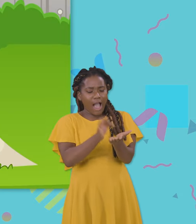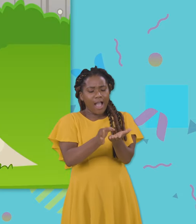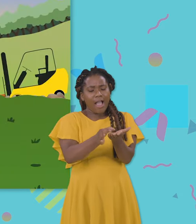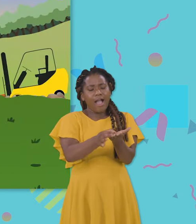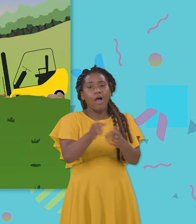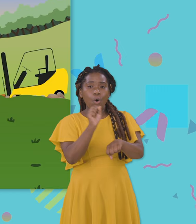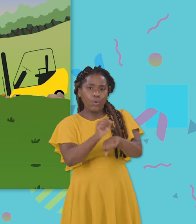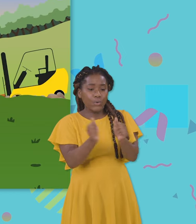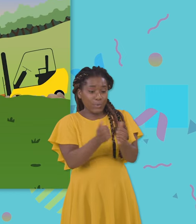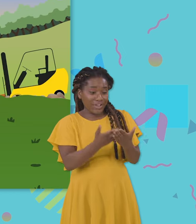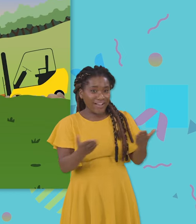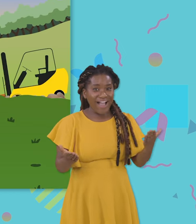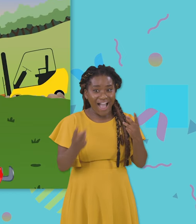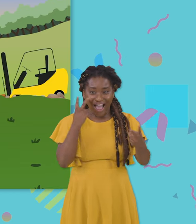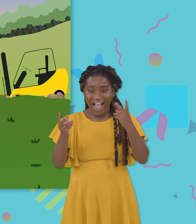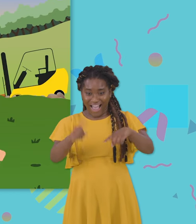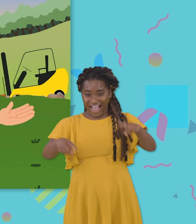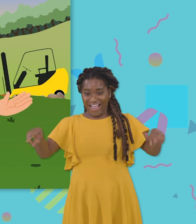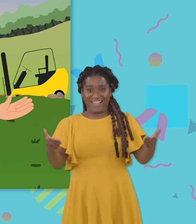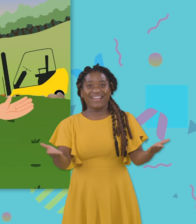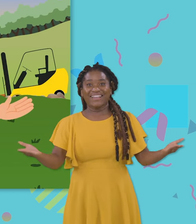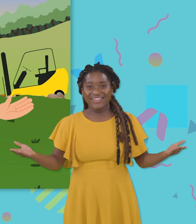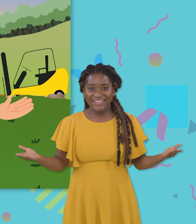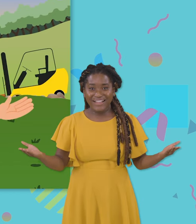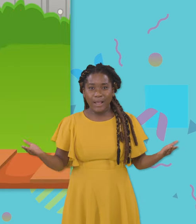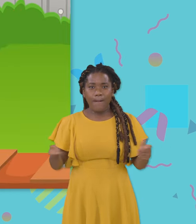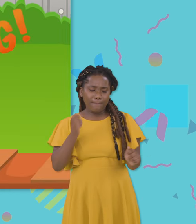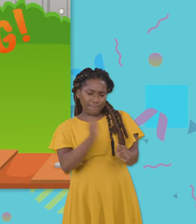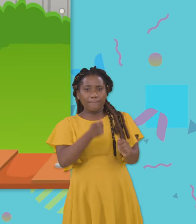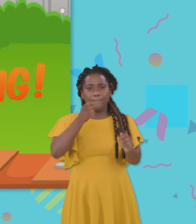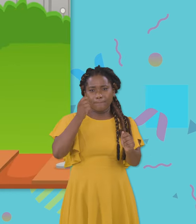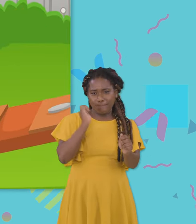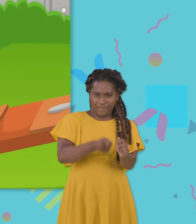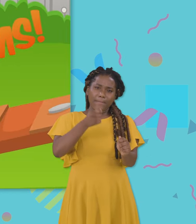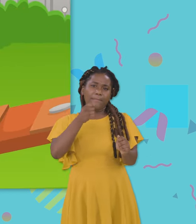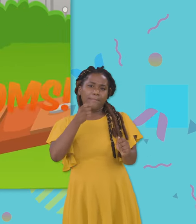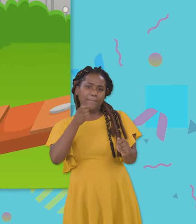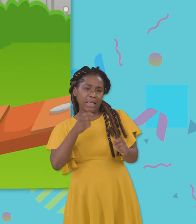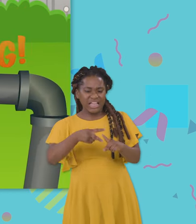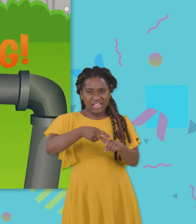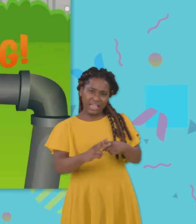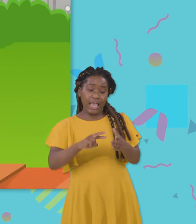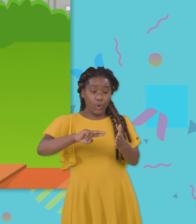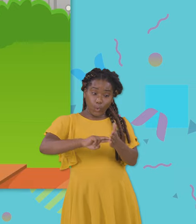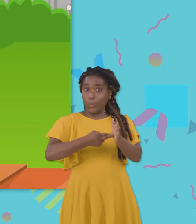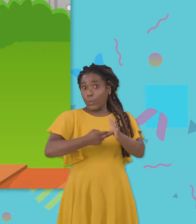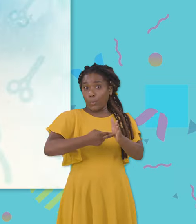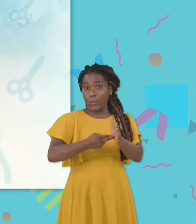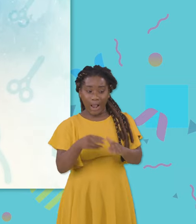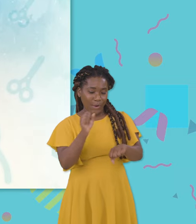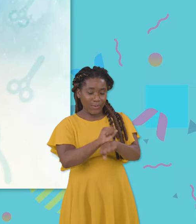and rings. When you're working with tools, you hear all kinds of things. You hear bangs and booms, clangs